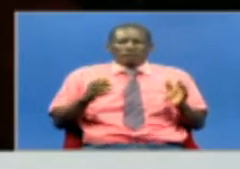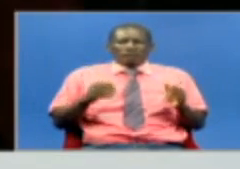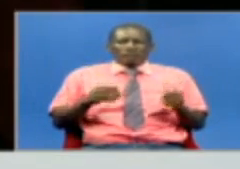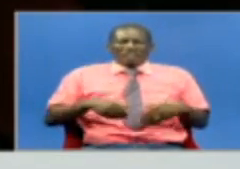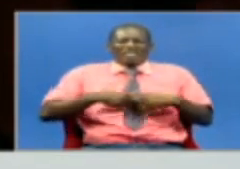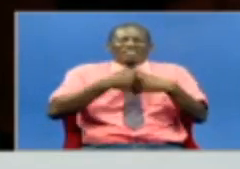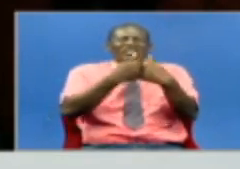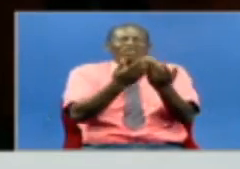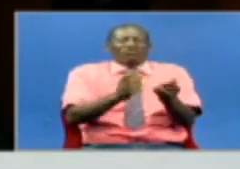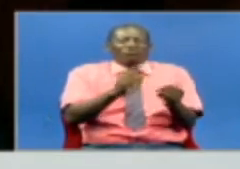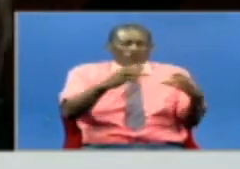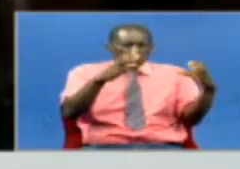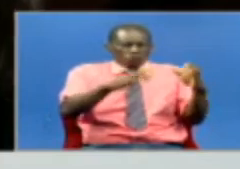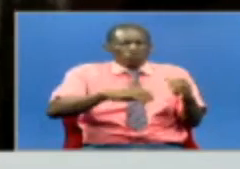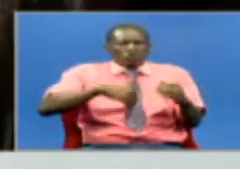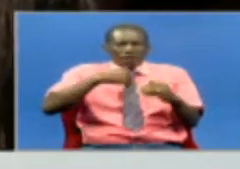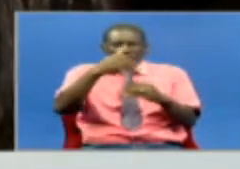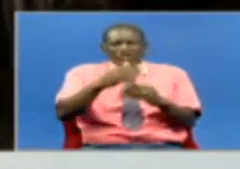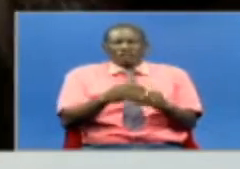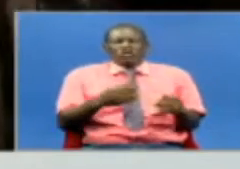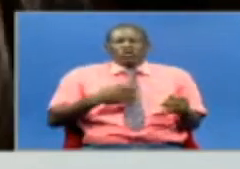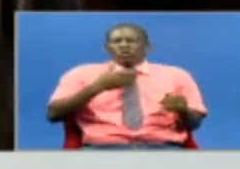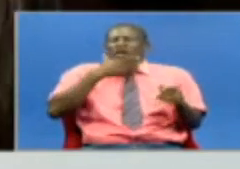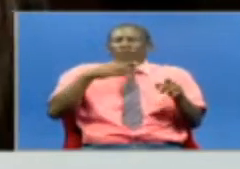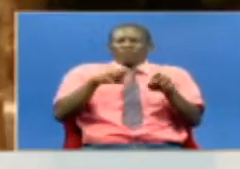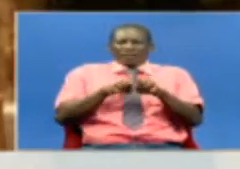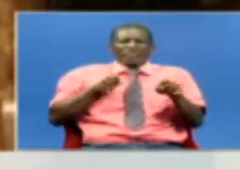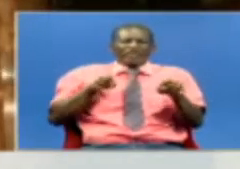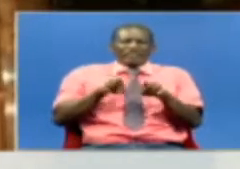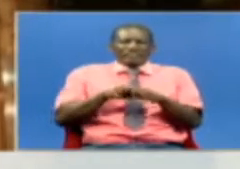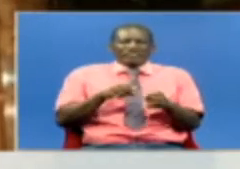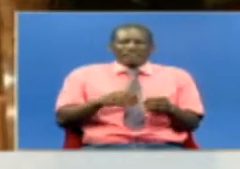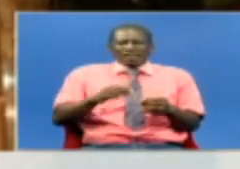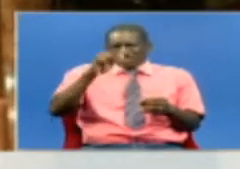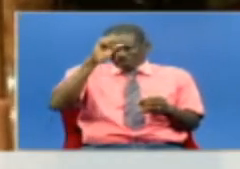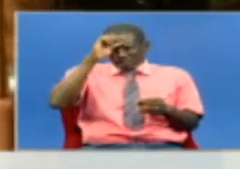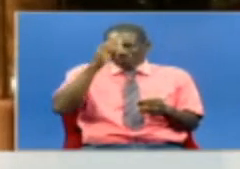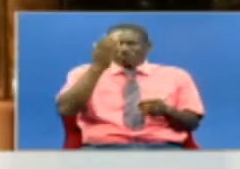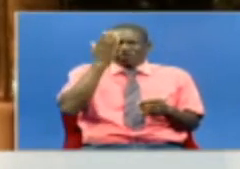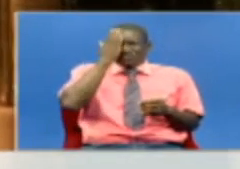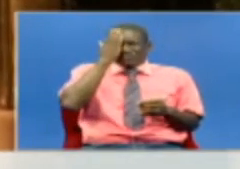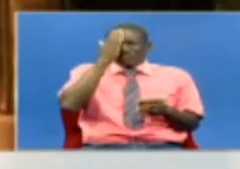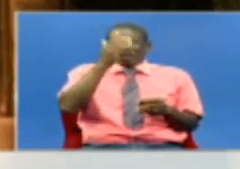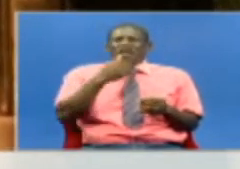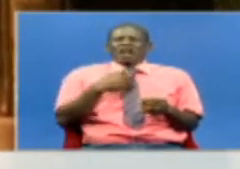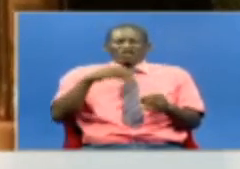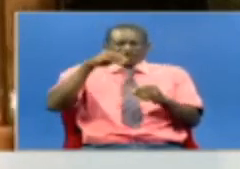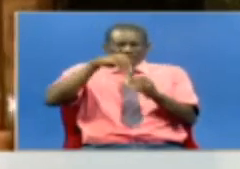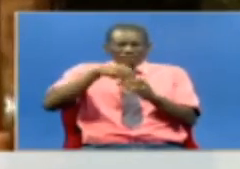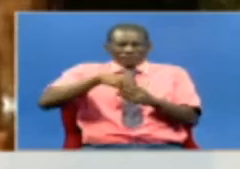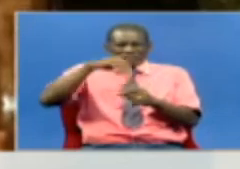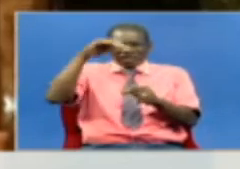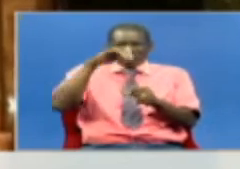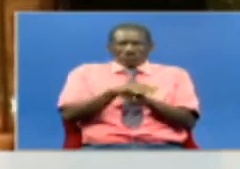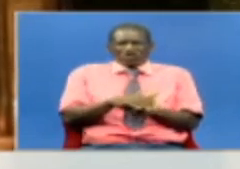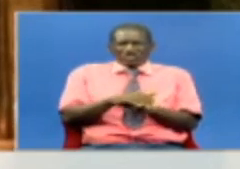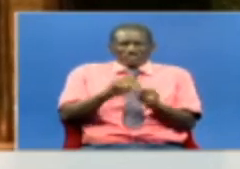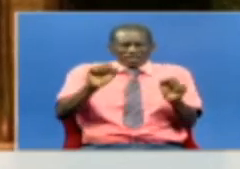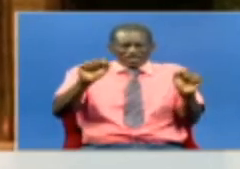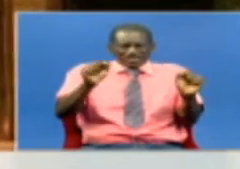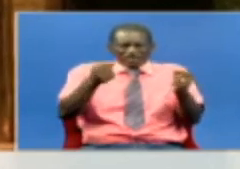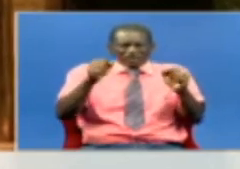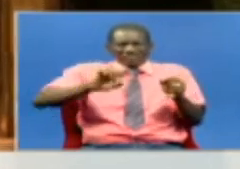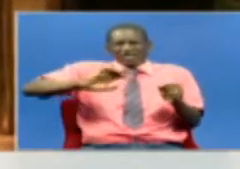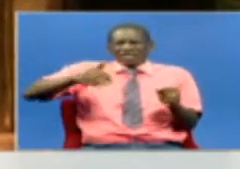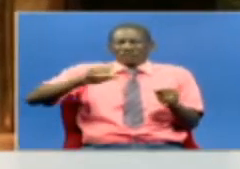to another. It means we are brothers and sisters. Exactly. The government of Israel has invested heavily in preserving the city